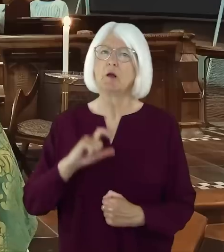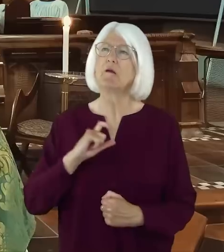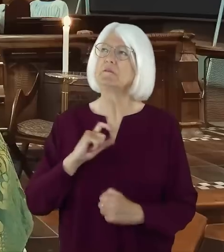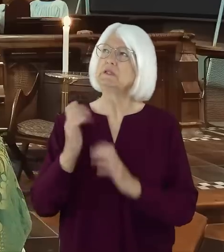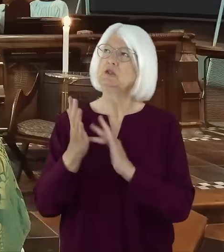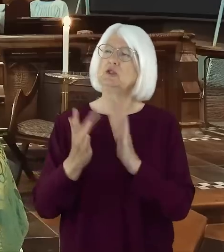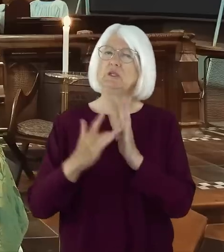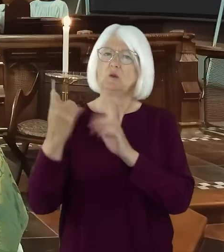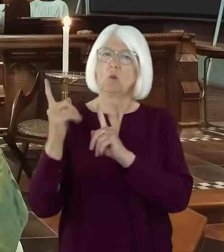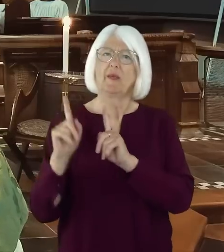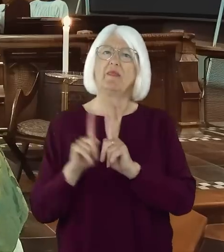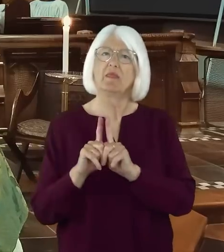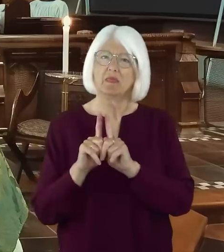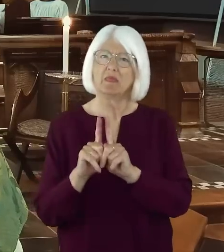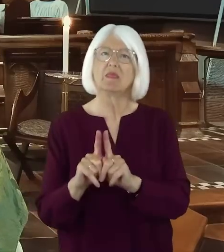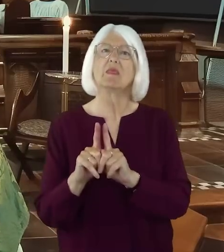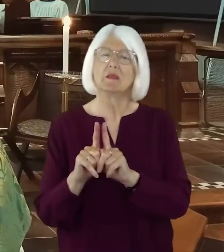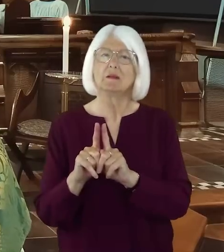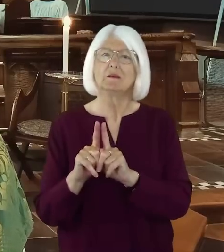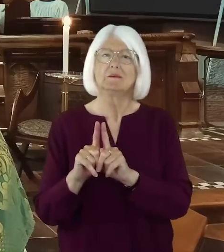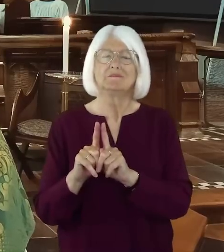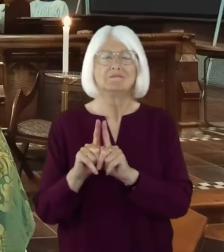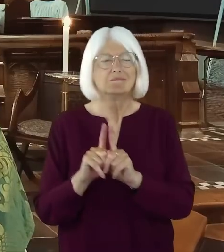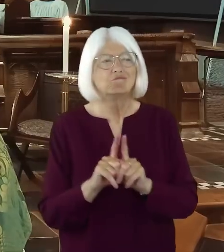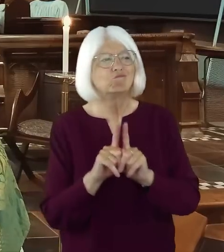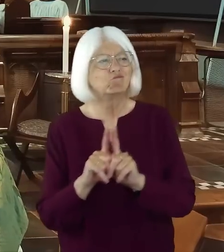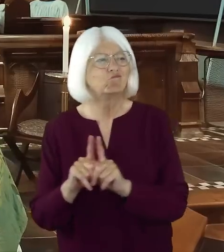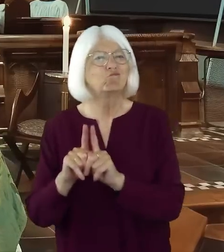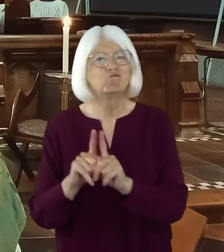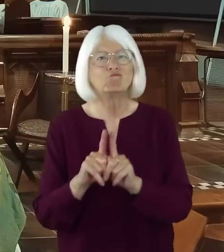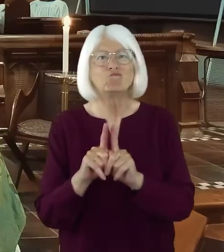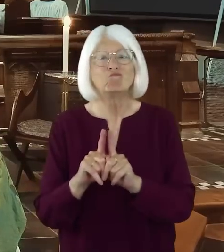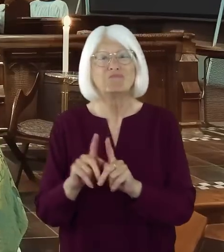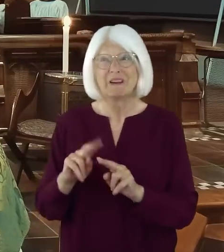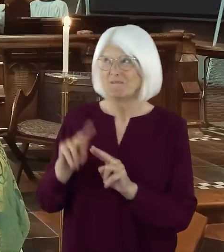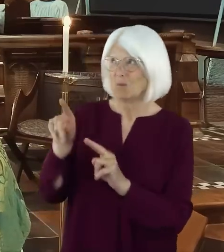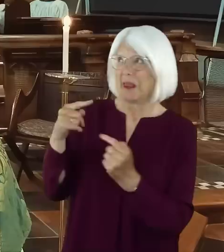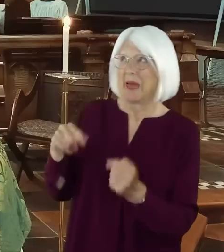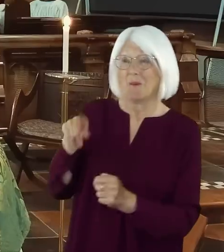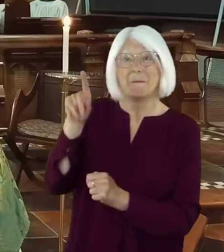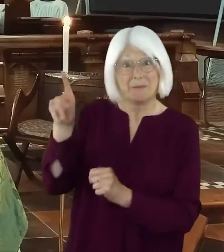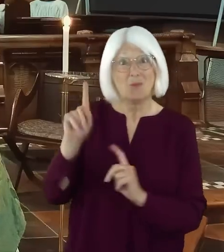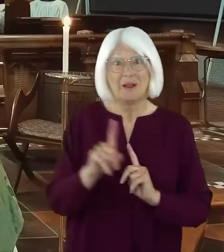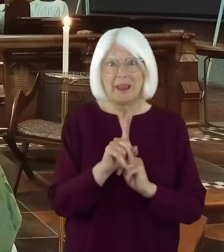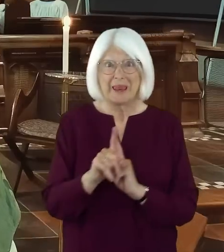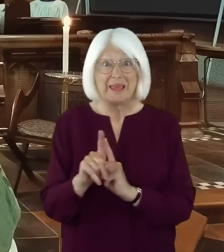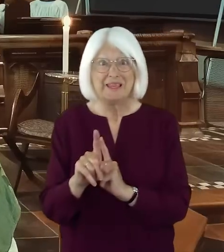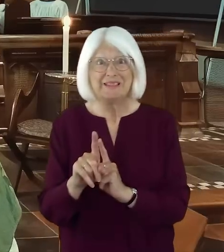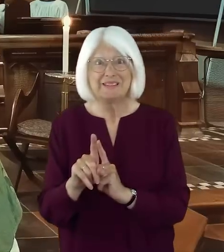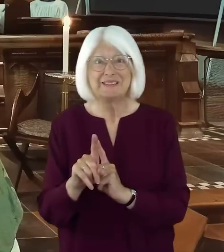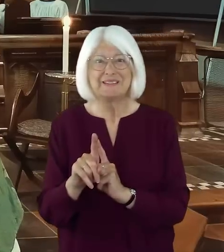is sharing our journey. He is walking with us, and if we allow him, he will be leading